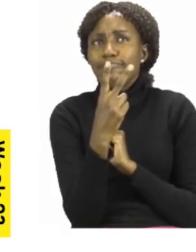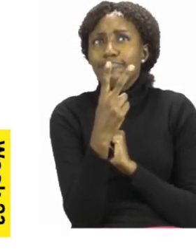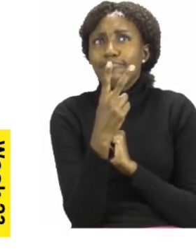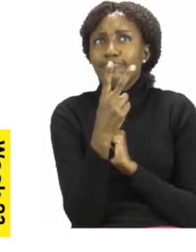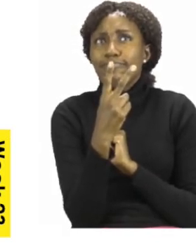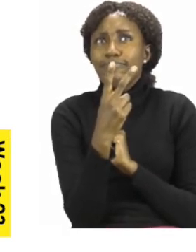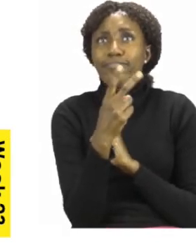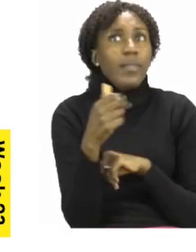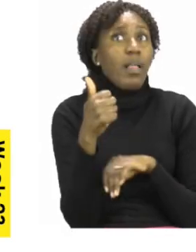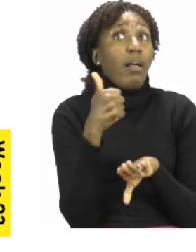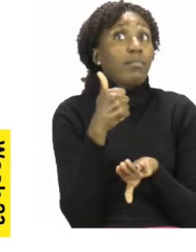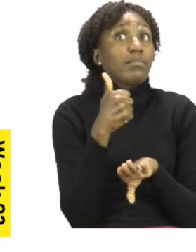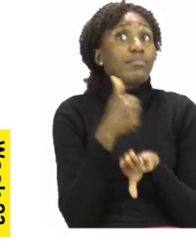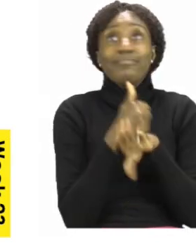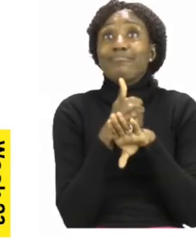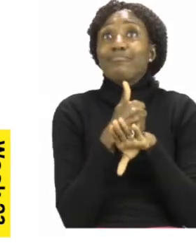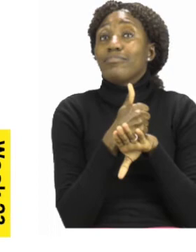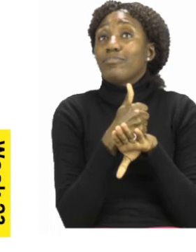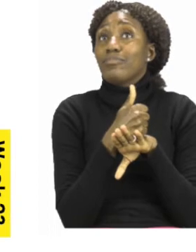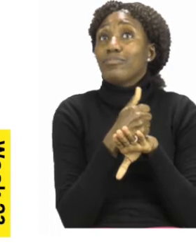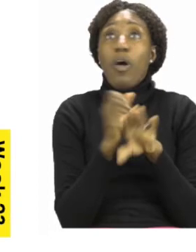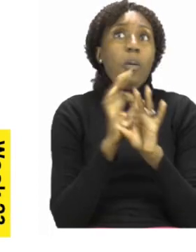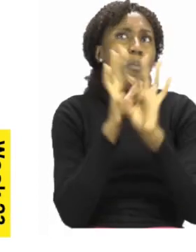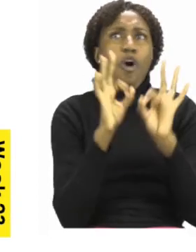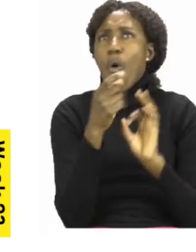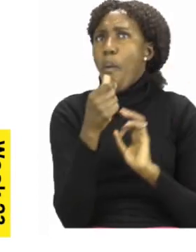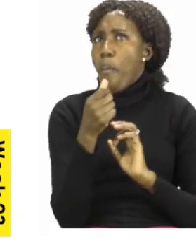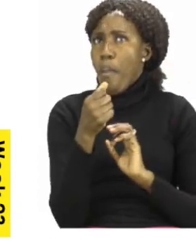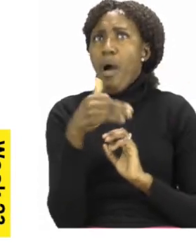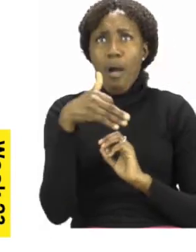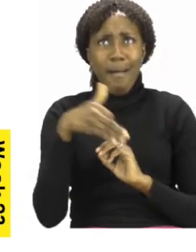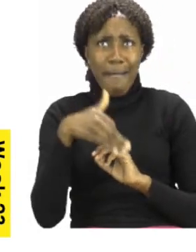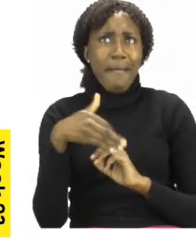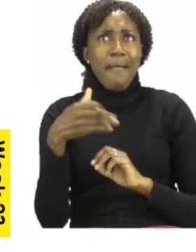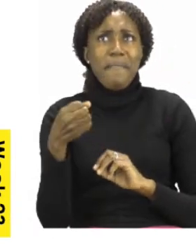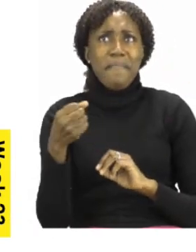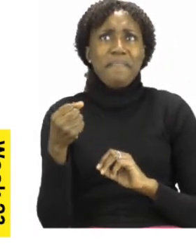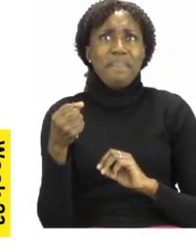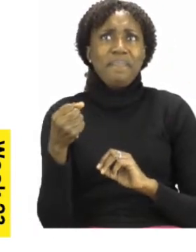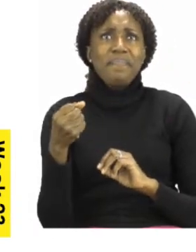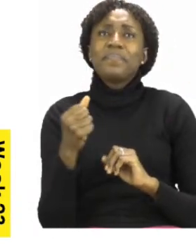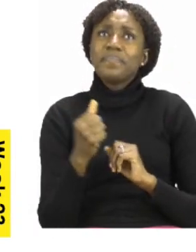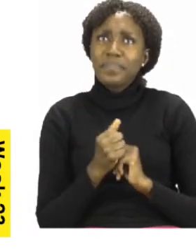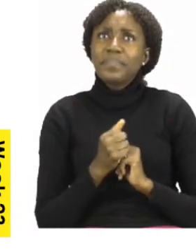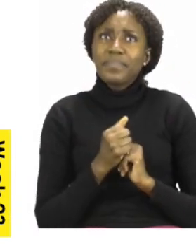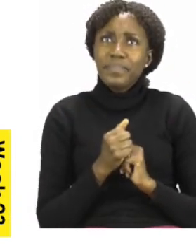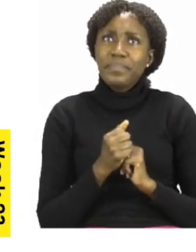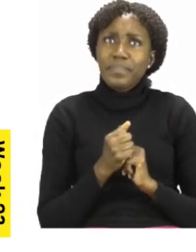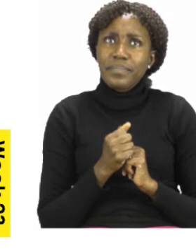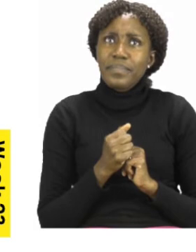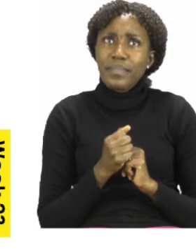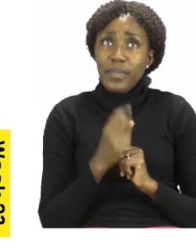lucky to have a beautiful coin like this in our country. You can see that we have a